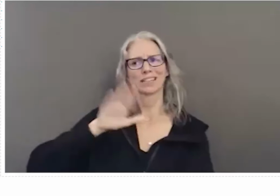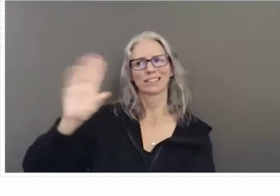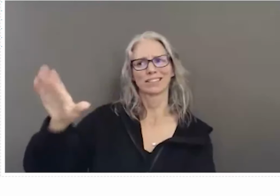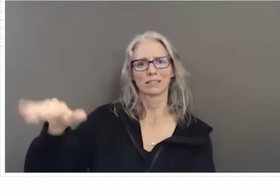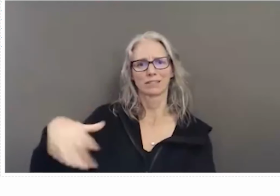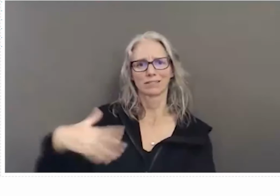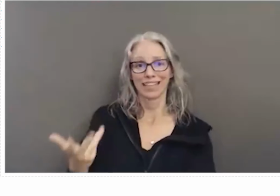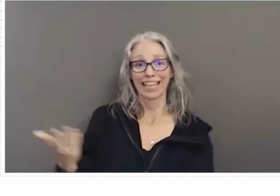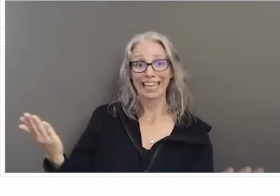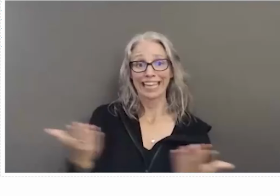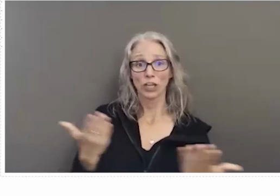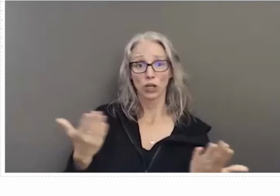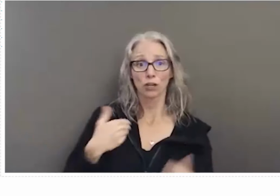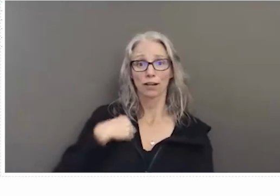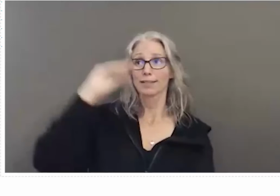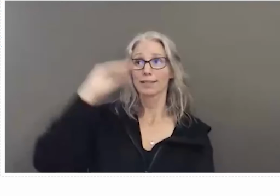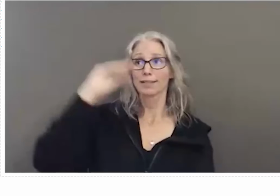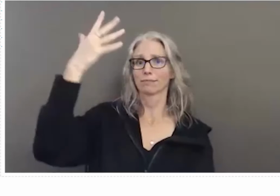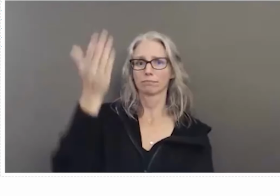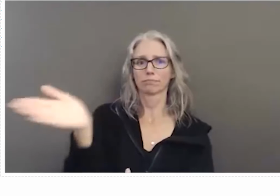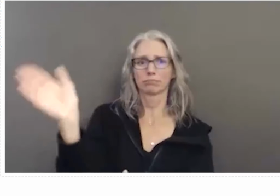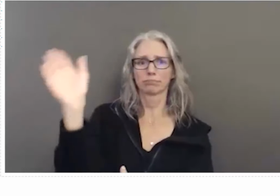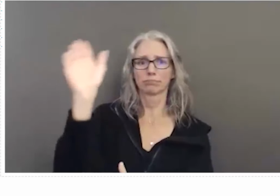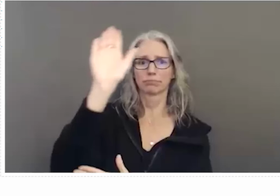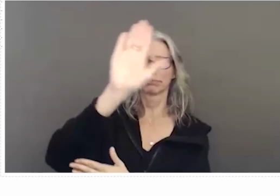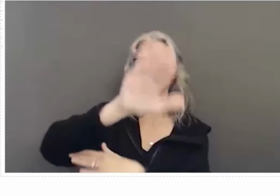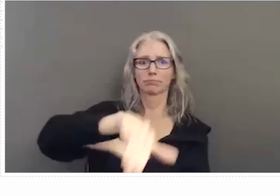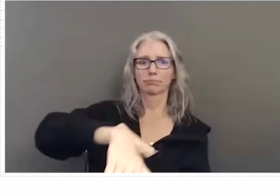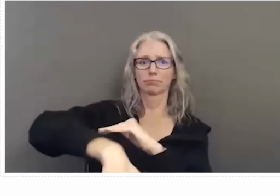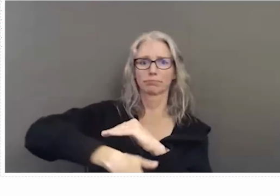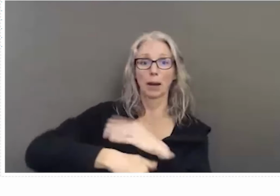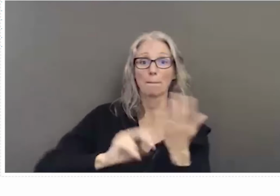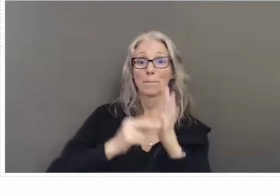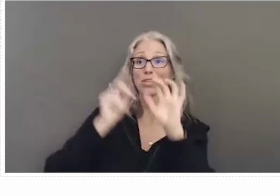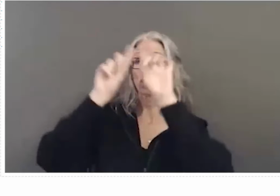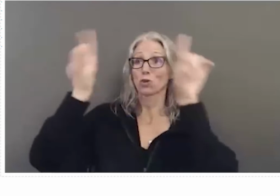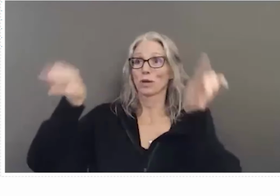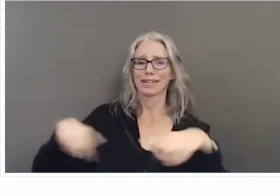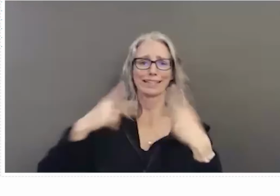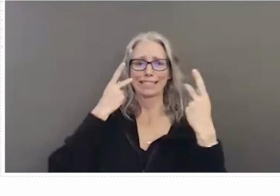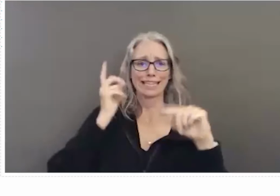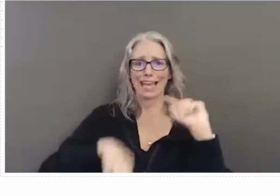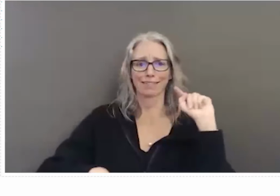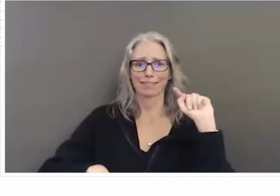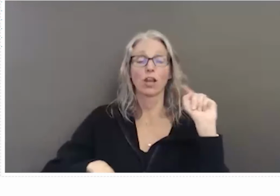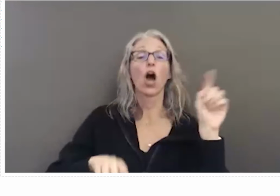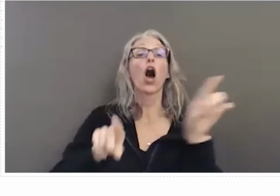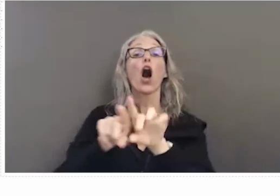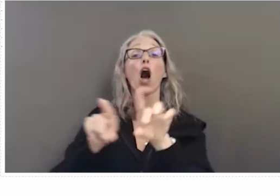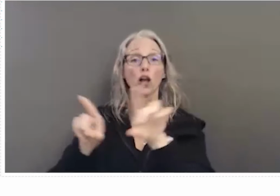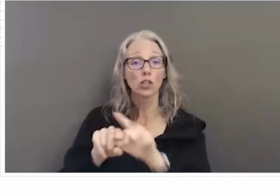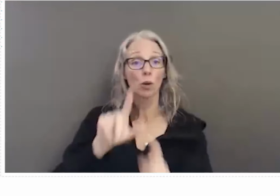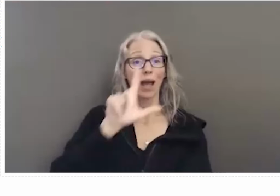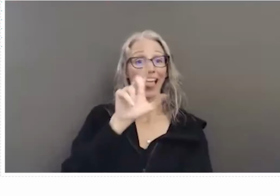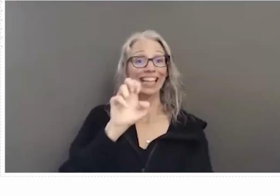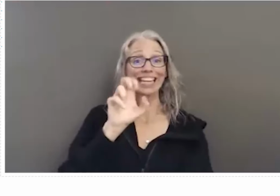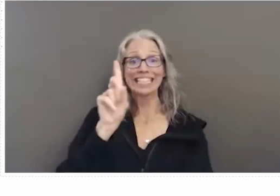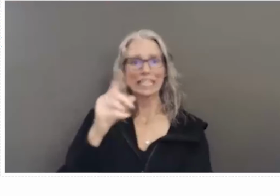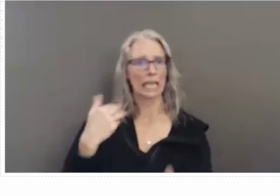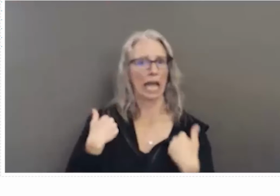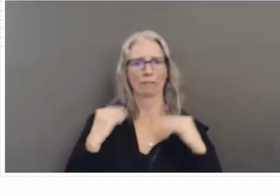anything, and there's no LED available here. And to get it up here would be just, out of our budget, unless you'd like to pay